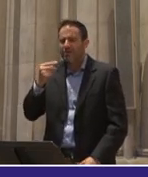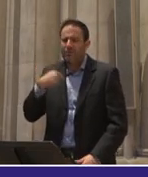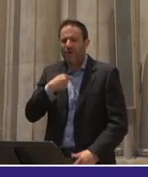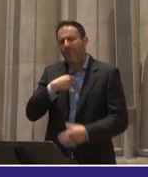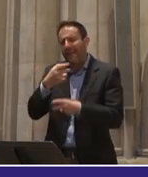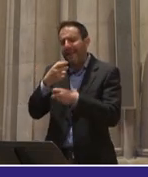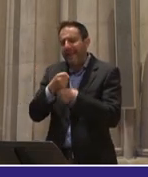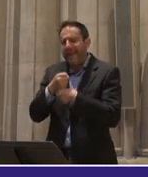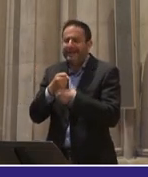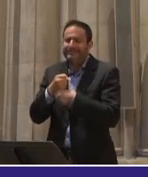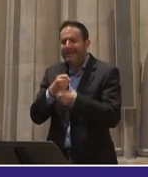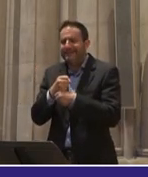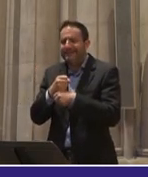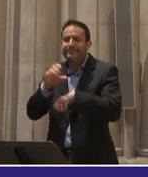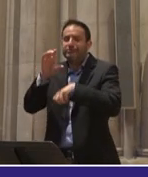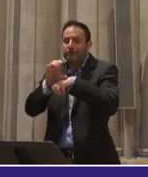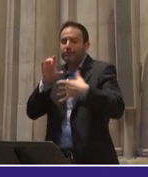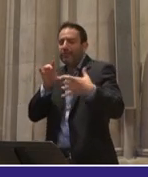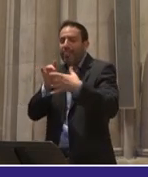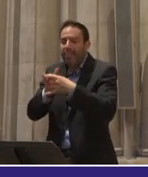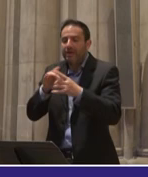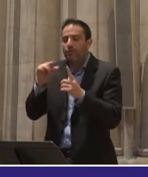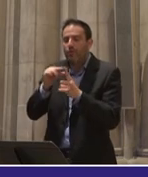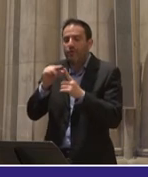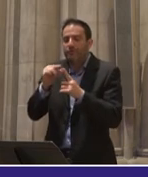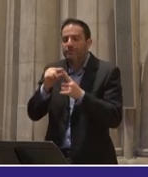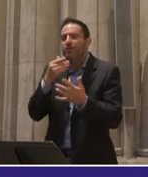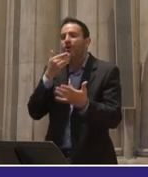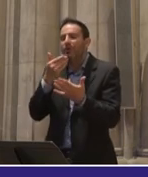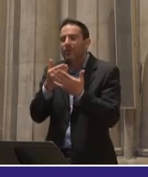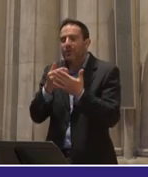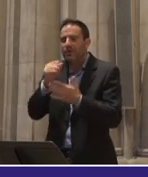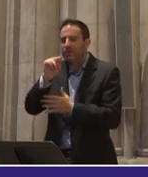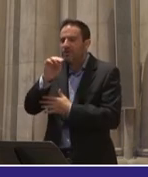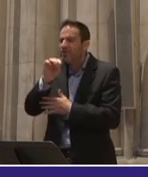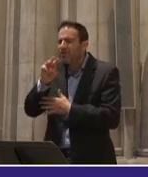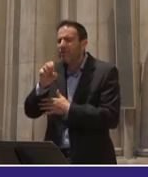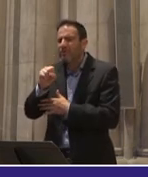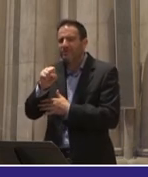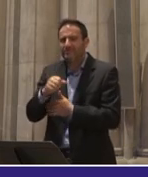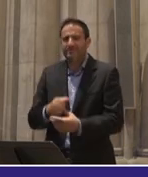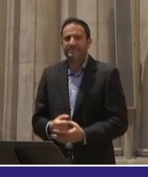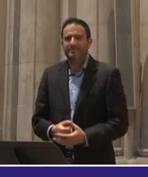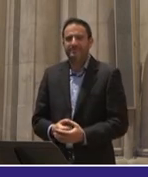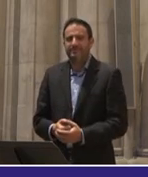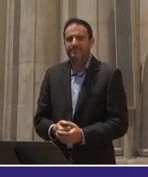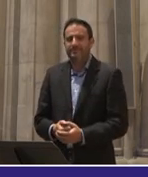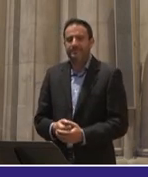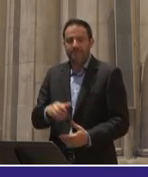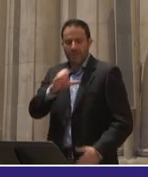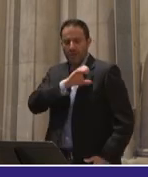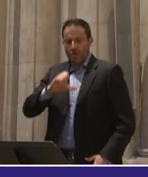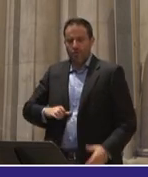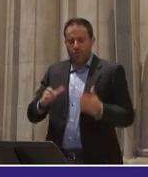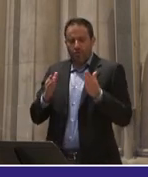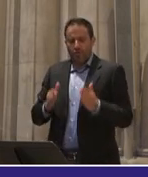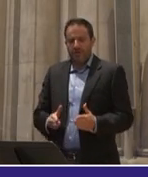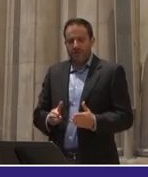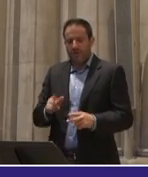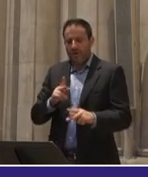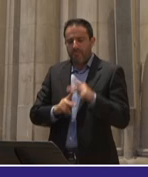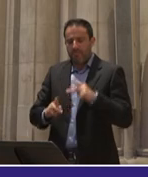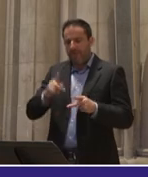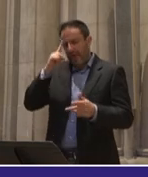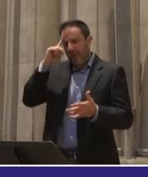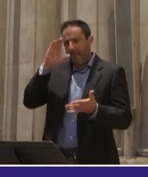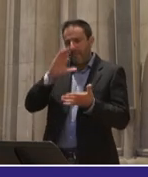words. Good news. Good news. Christians are those who have come to believe